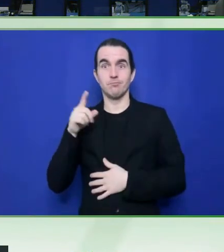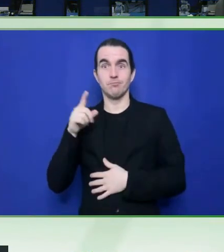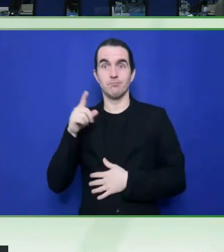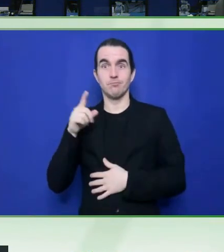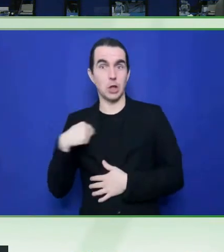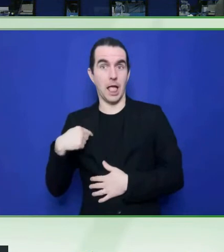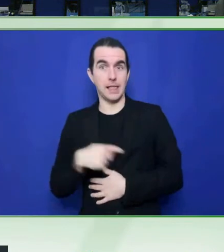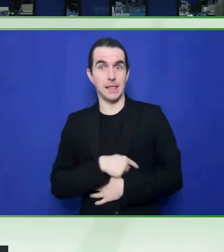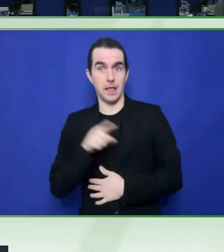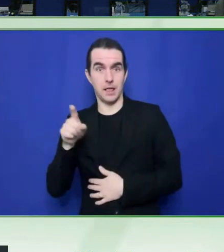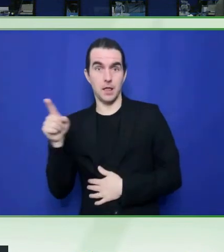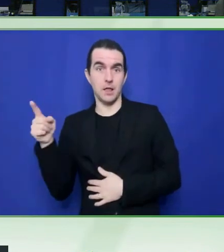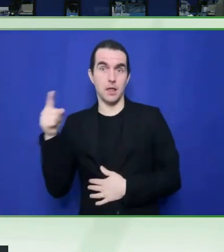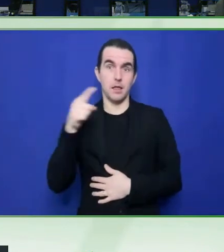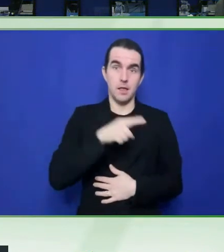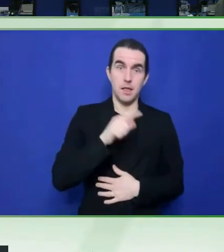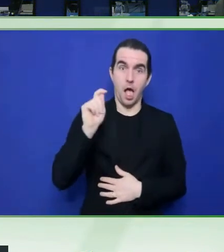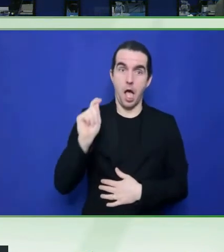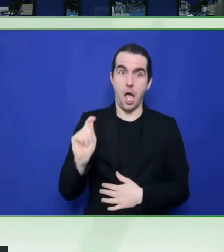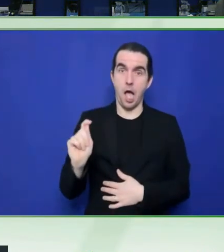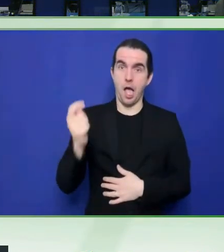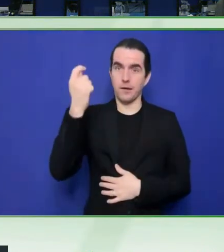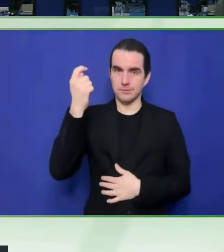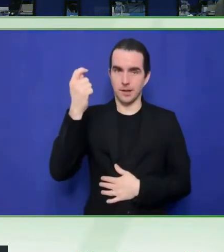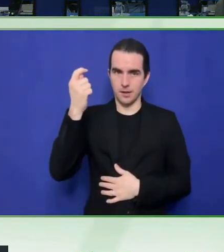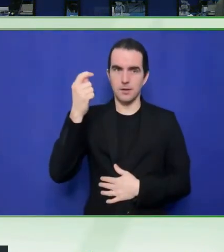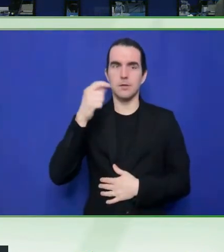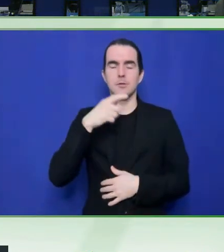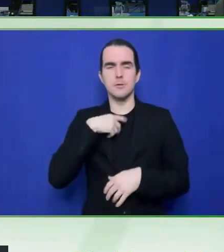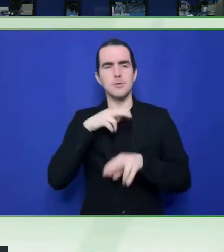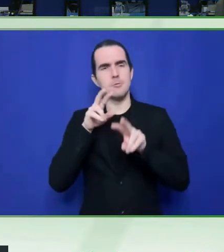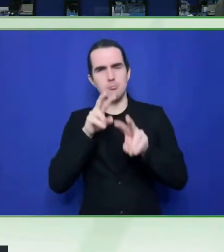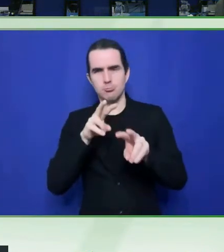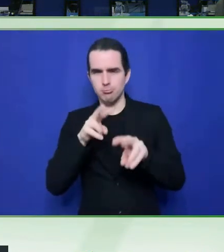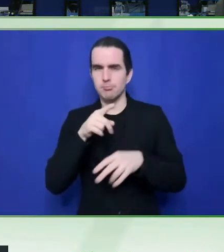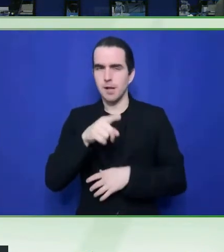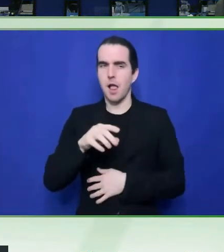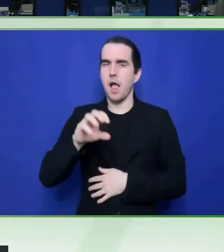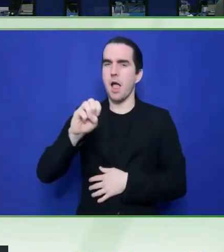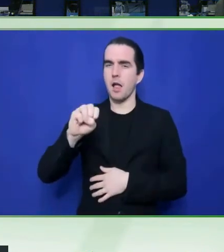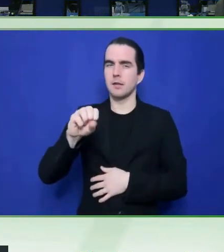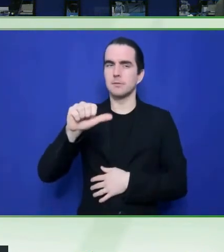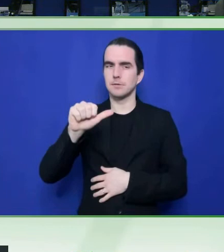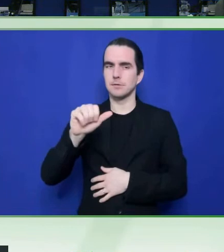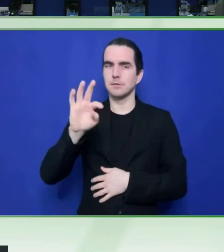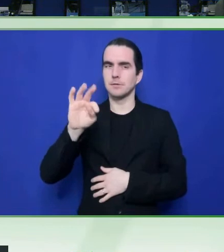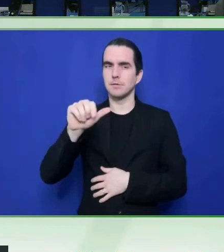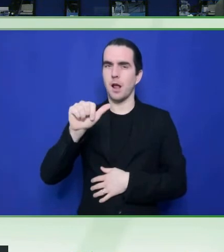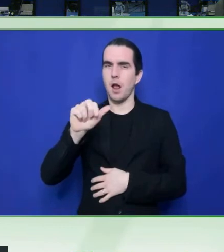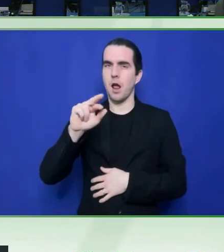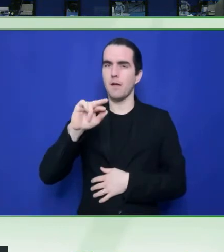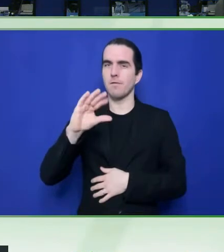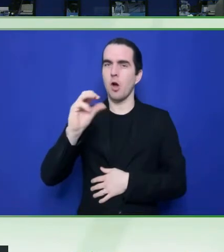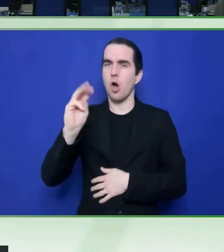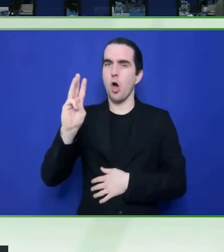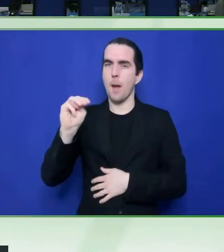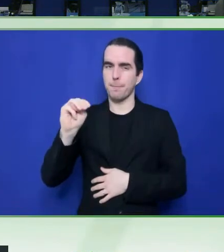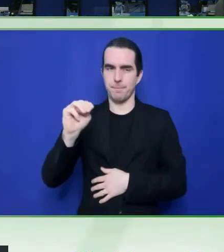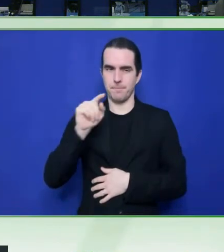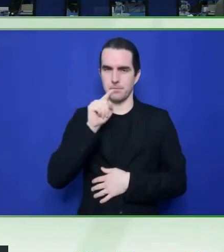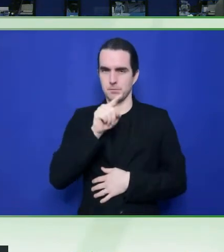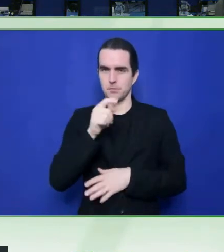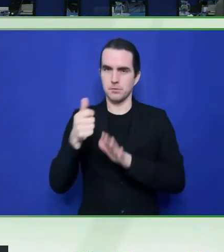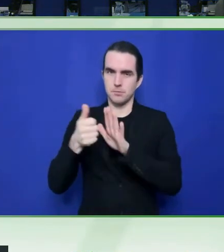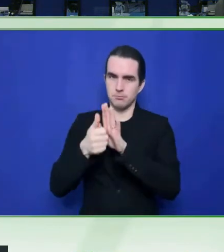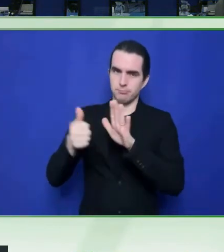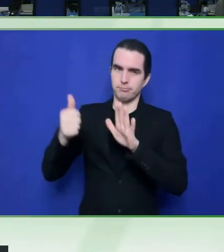is the head of talent management and HR shared services. His mandate includes provision of strategic direction and